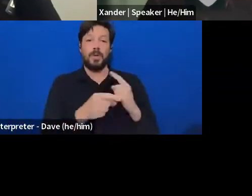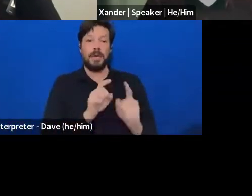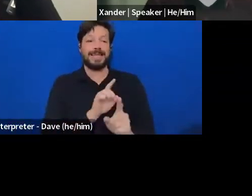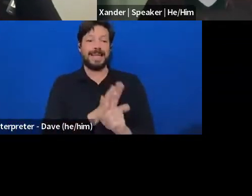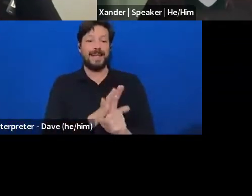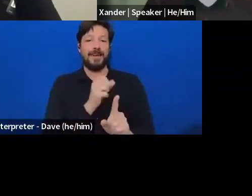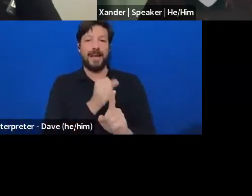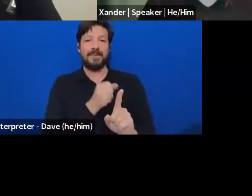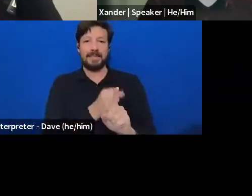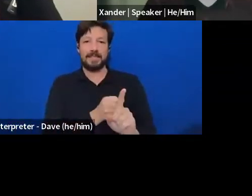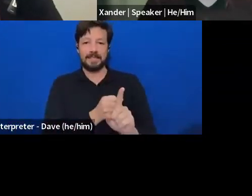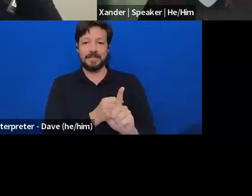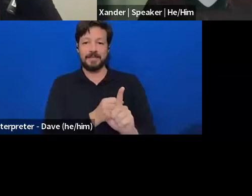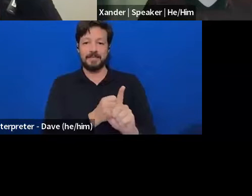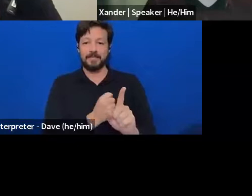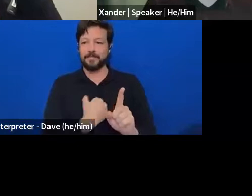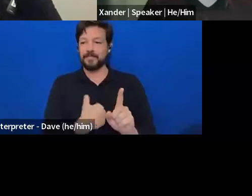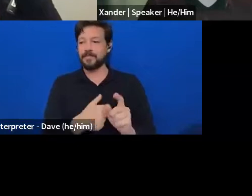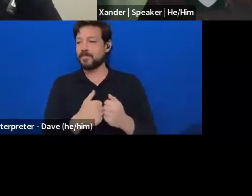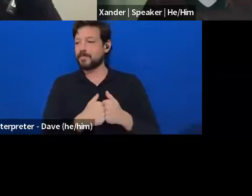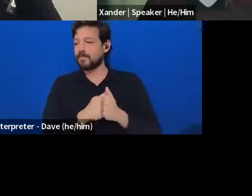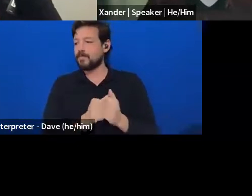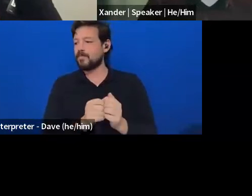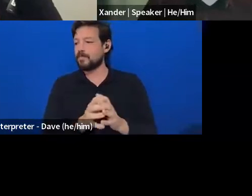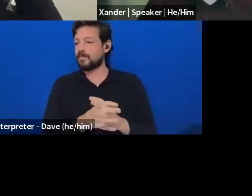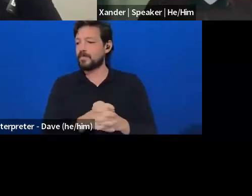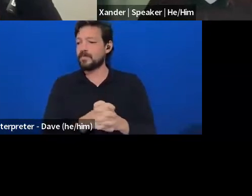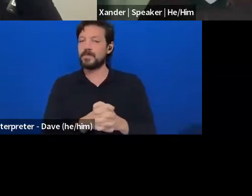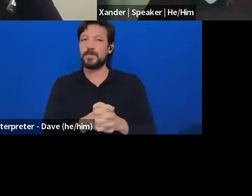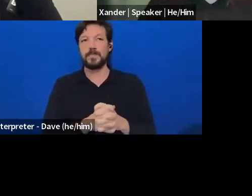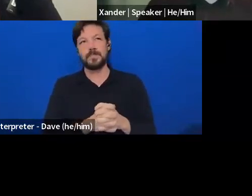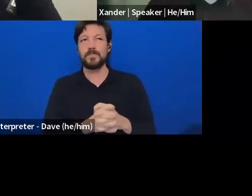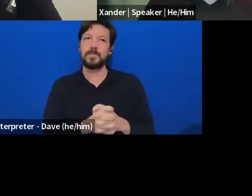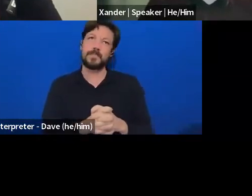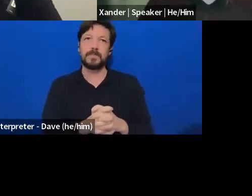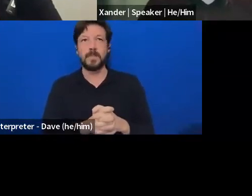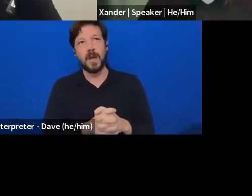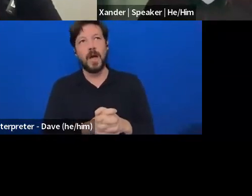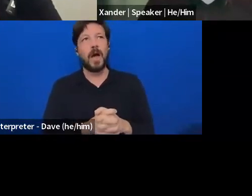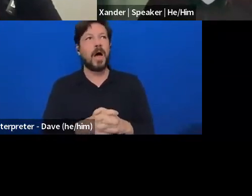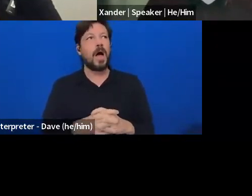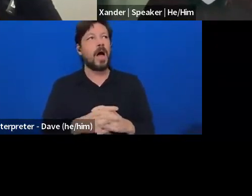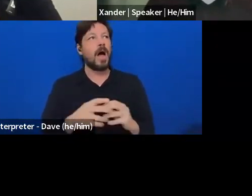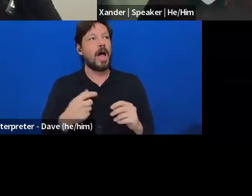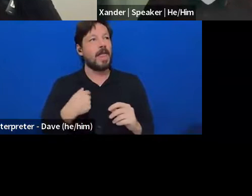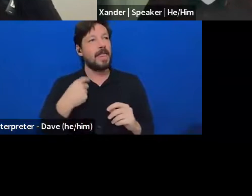I don't think I properly started to speak up